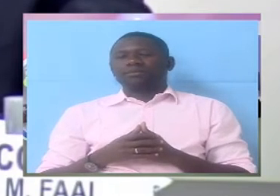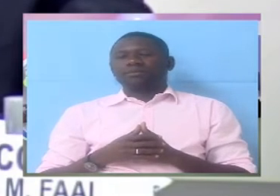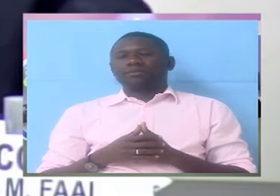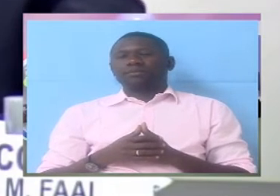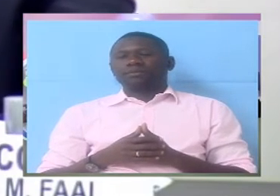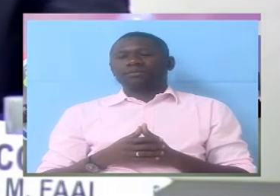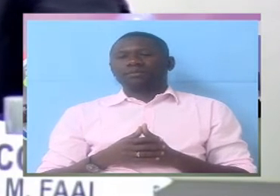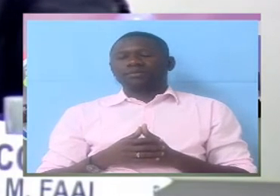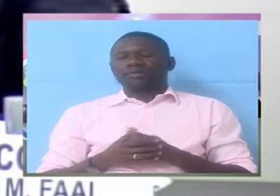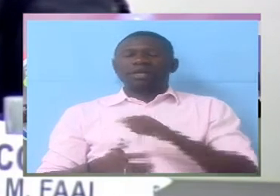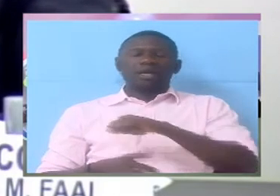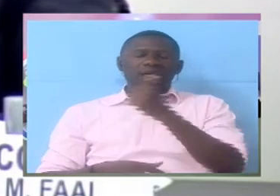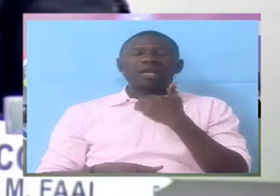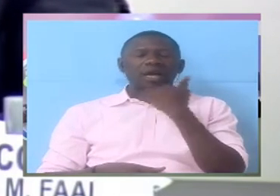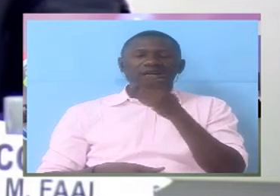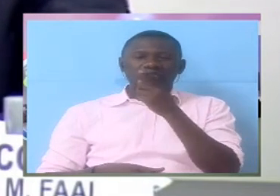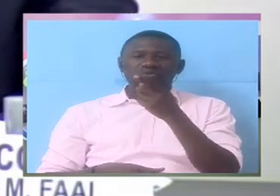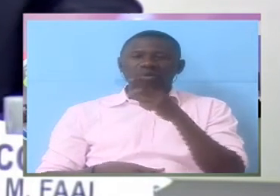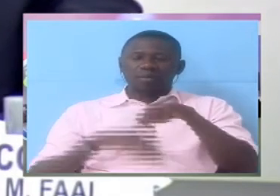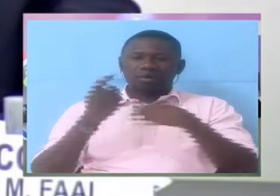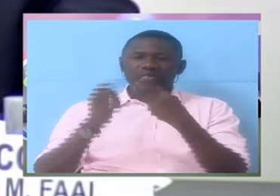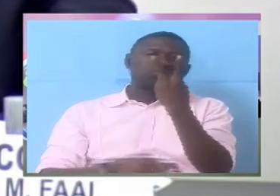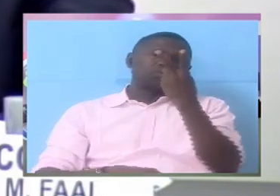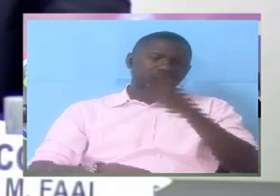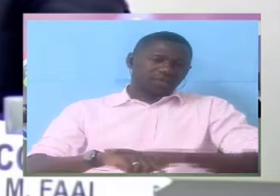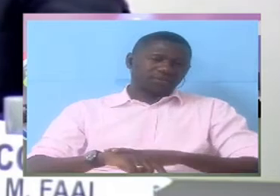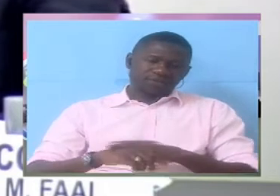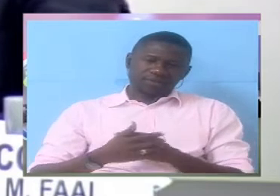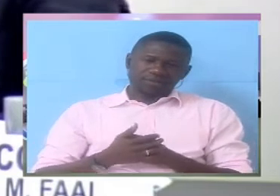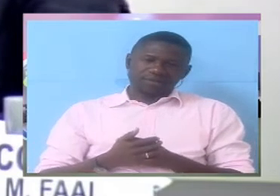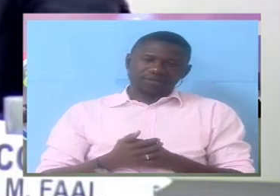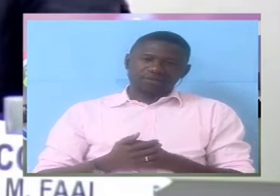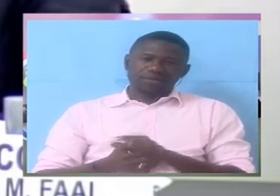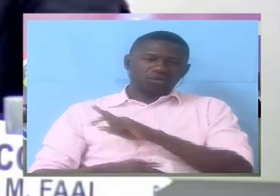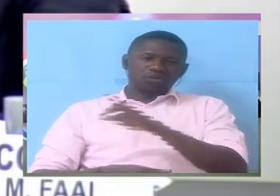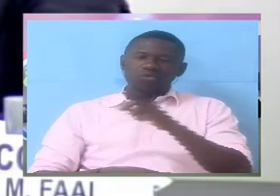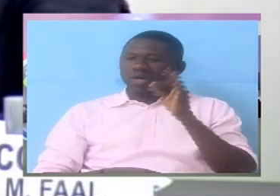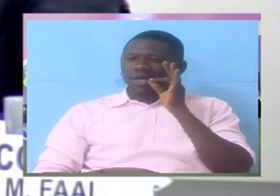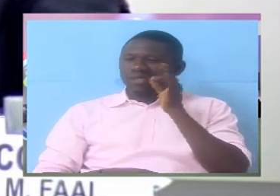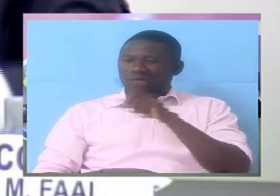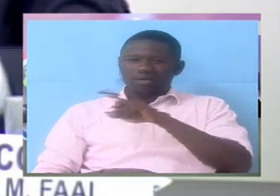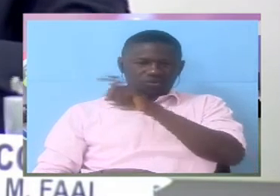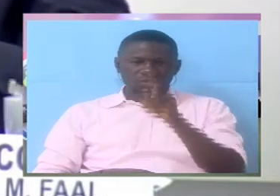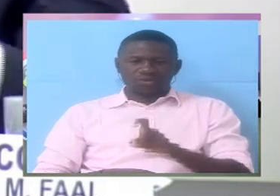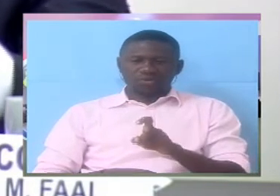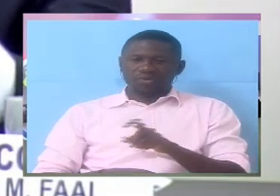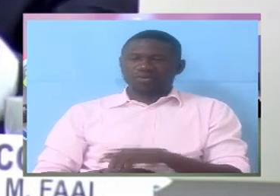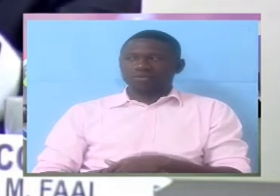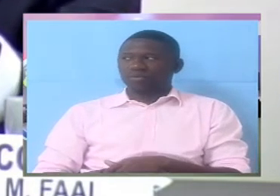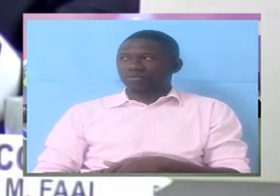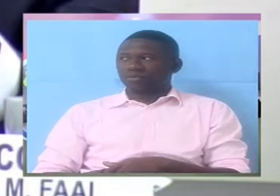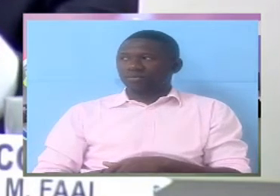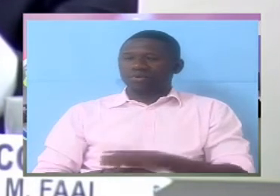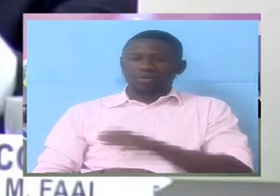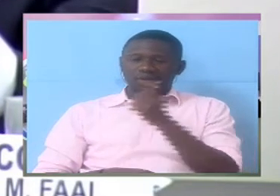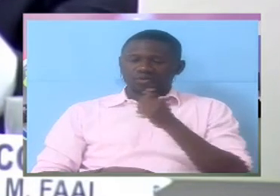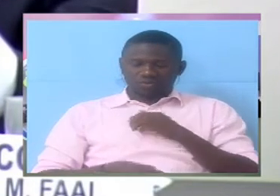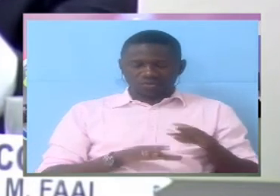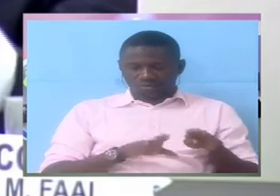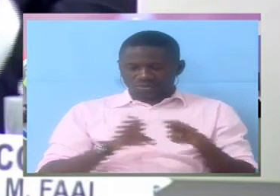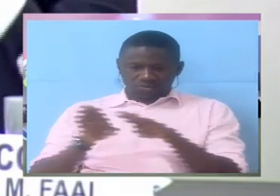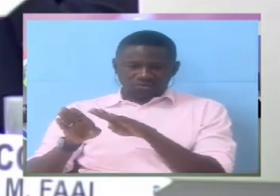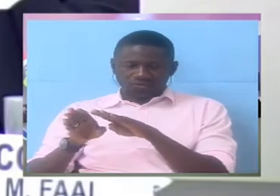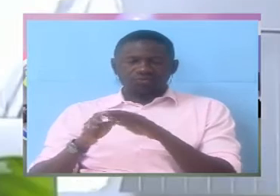asked you 2 times. You did not answer that question. And we moved on.